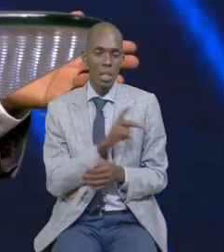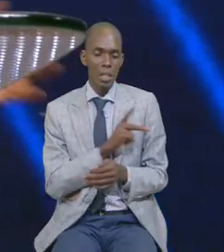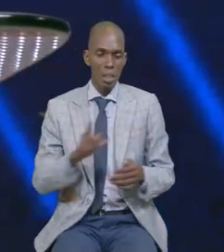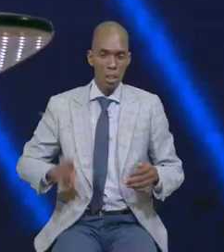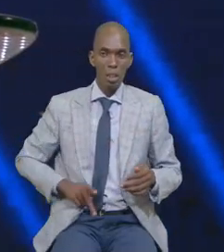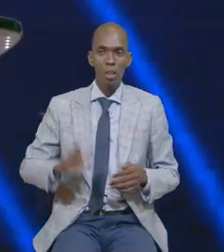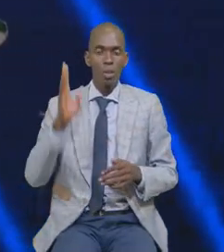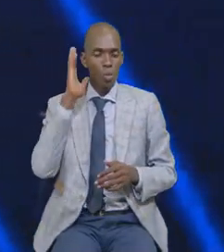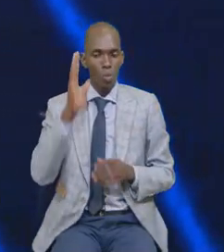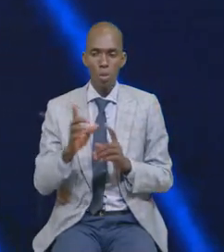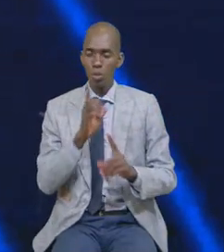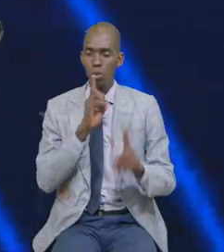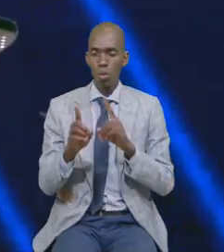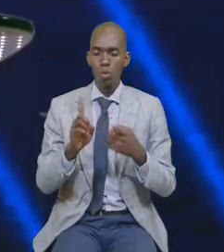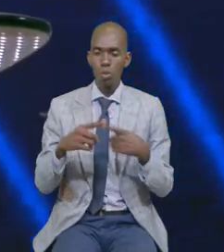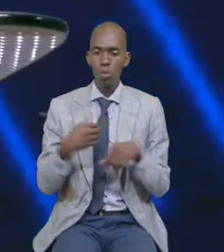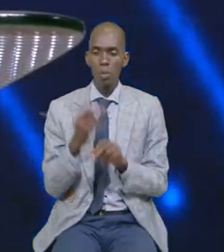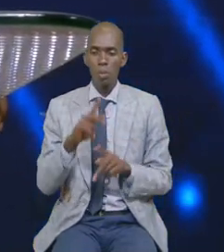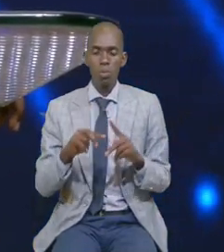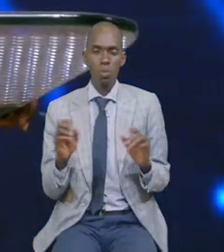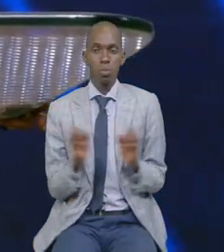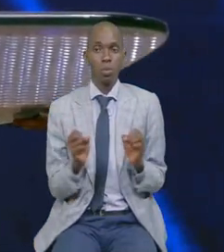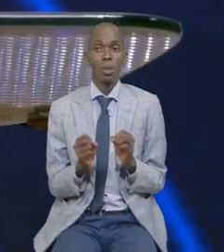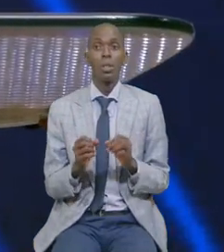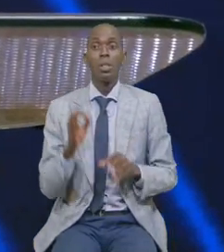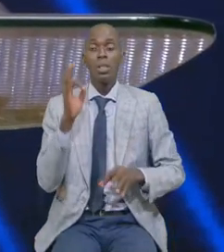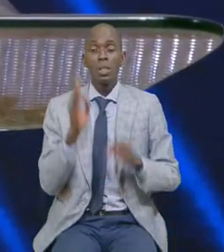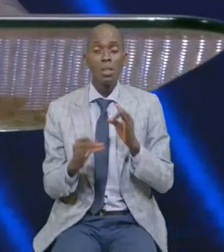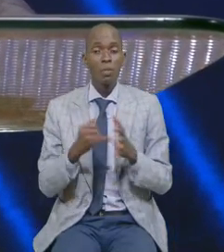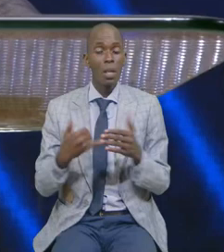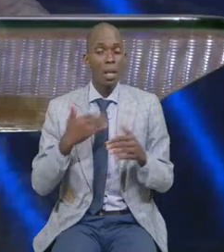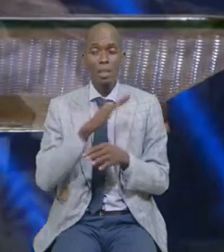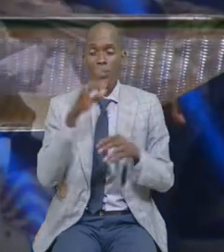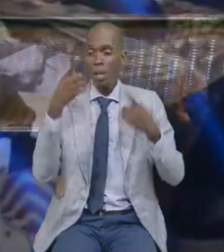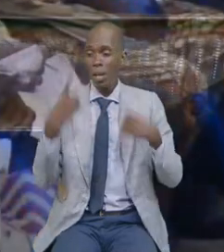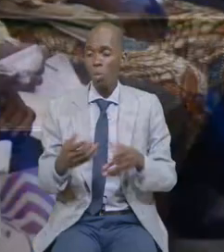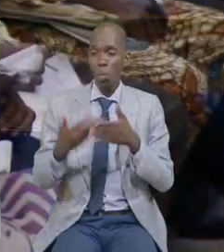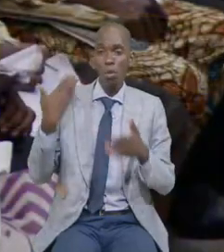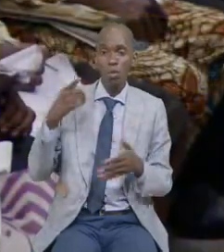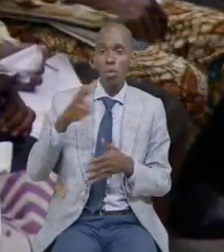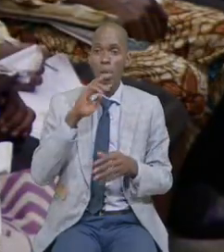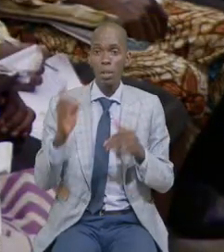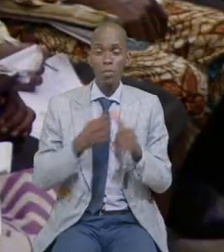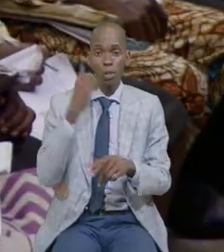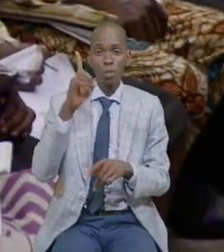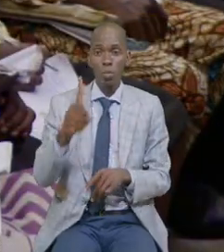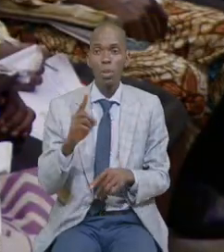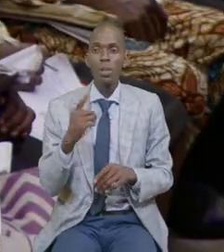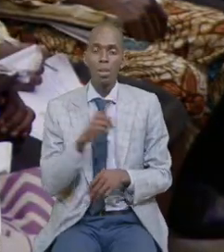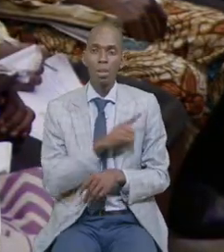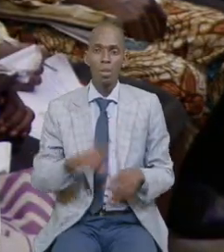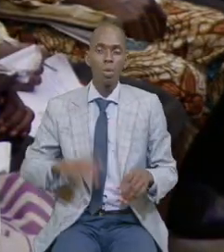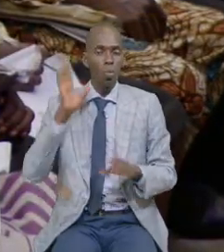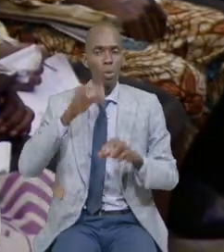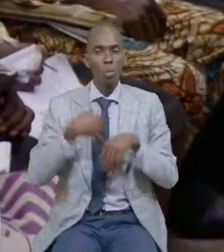people like this, even if it never happened to anybody before, and you are the first one. God will make you an